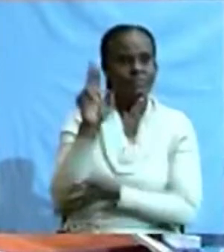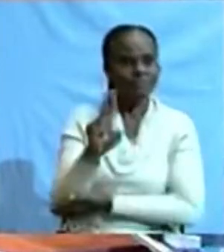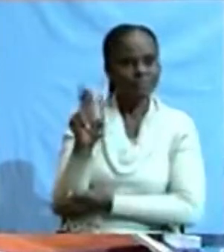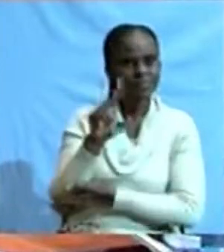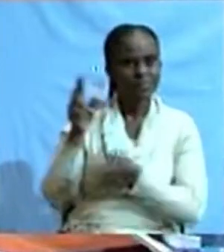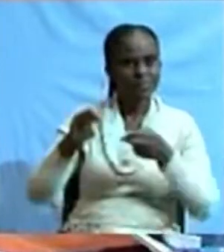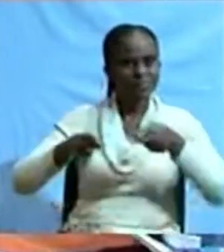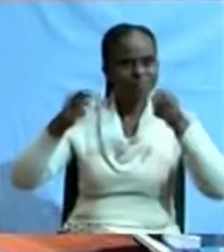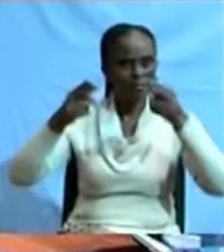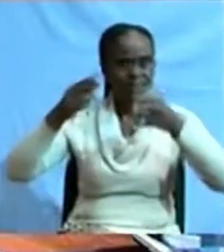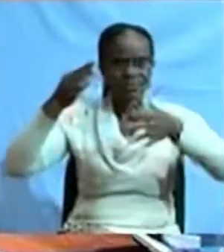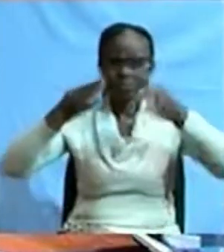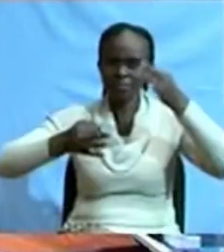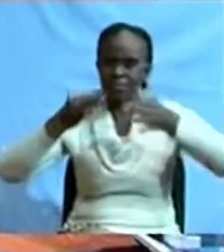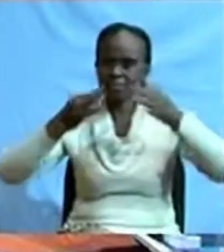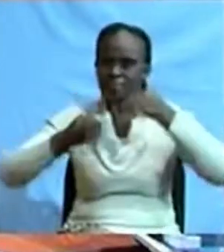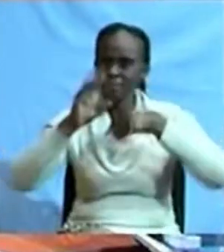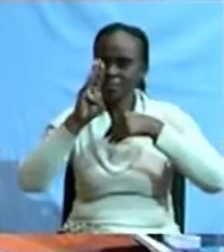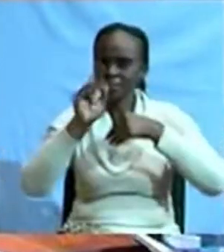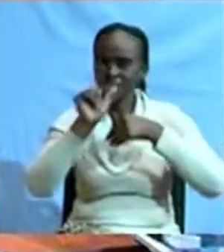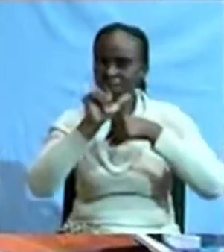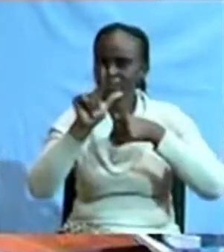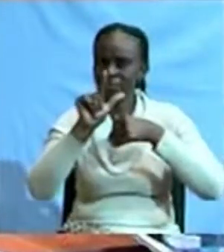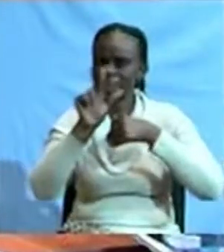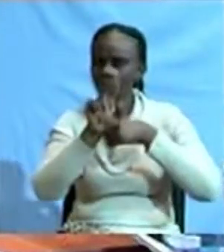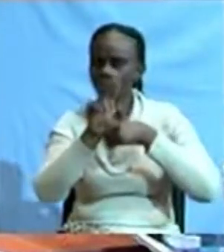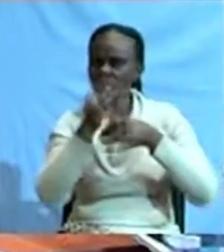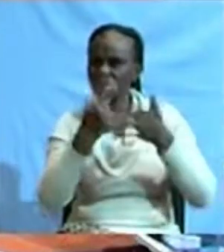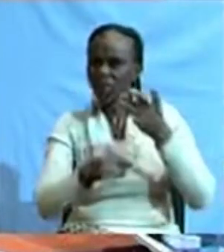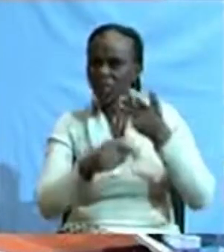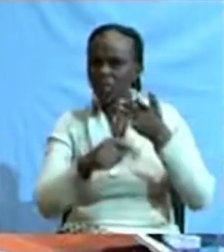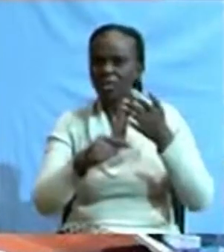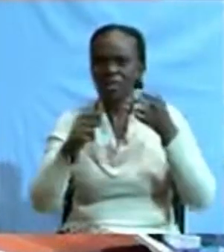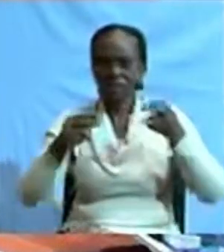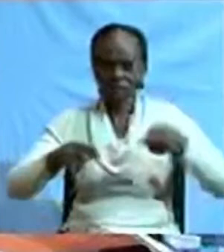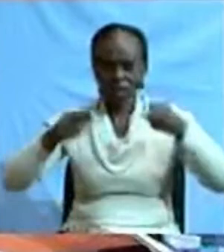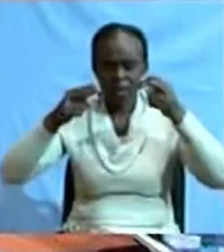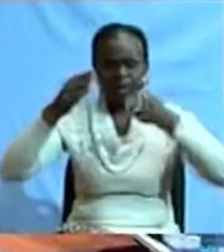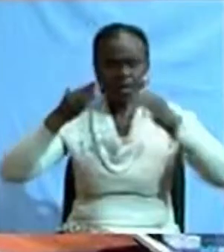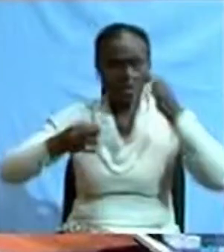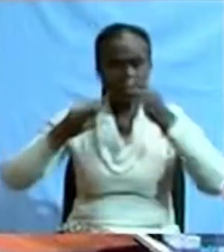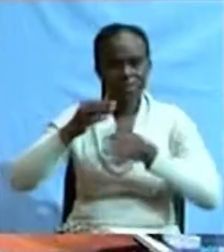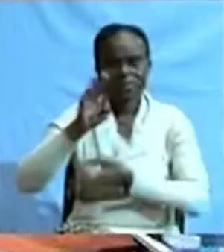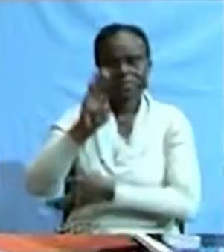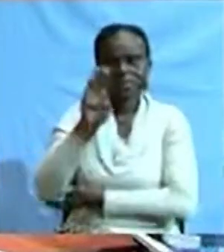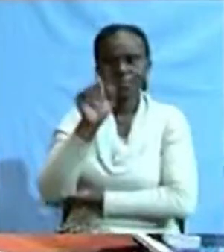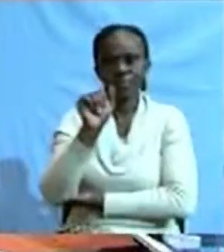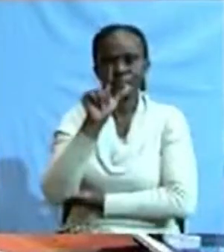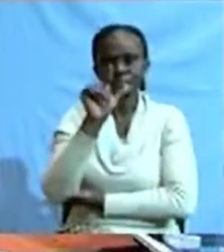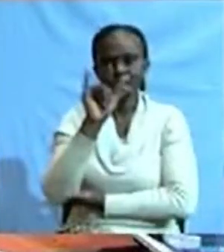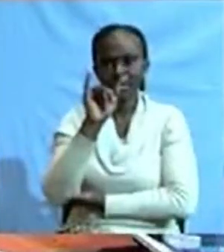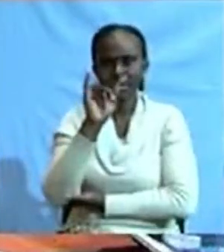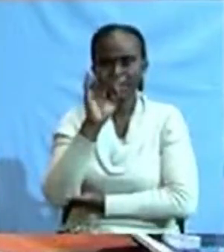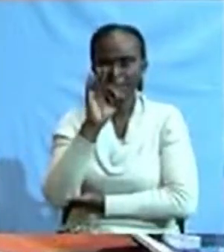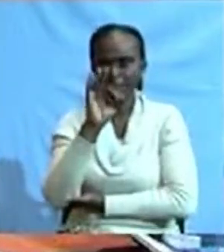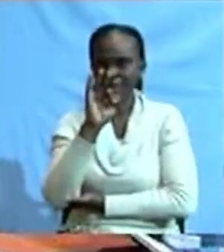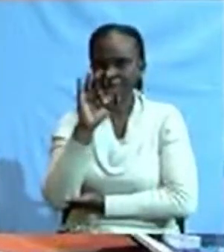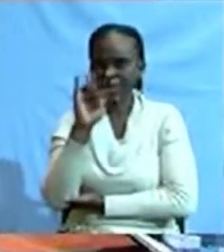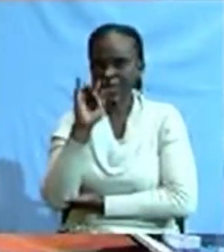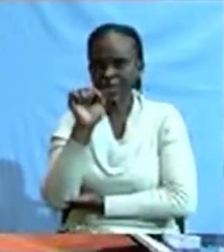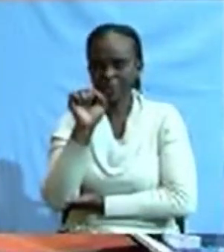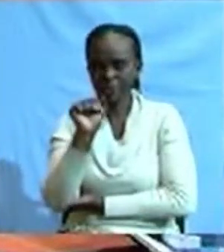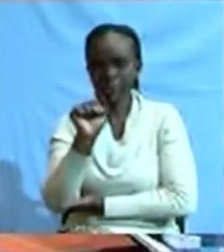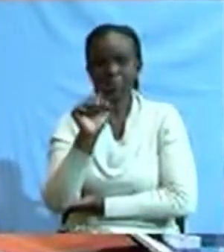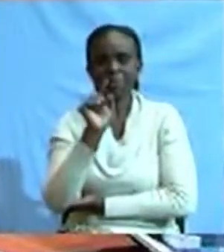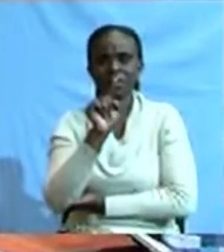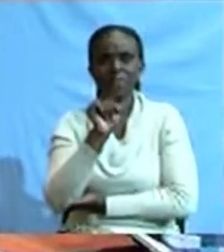Court bailiffs. So right now, The use of what? The use of the High Court bailiffs to enforce the Ratings Act